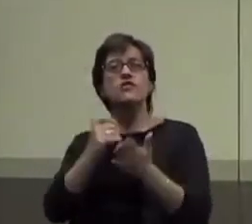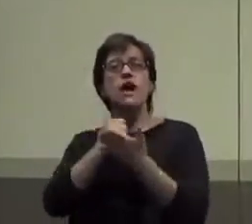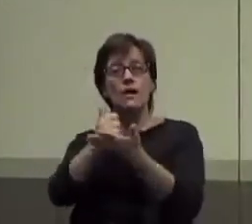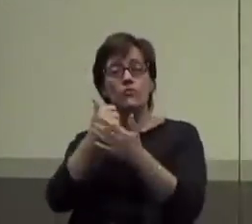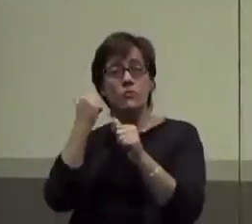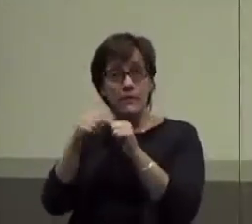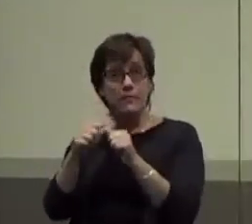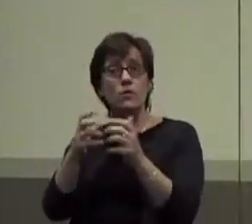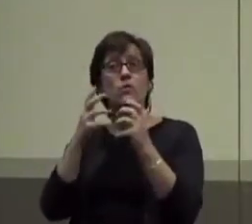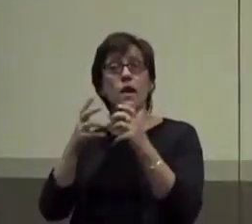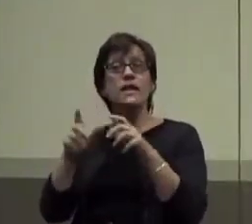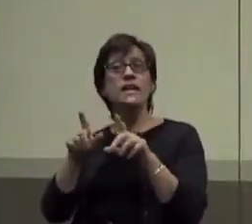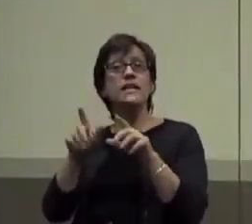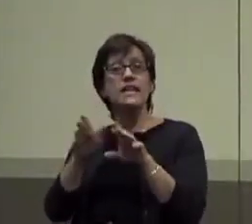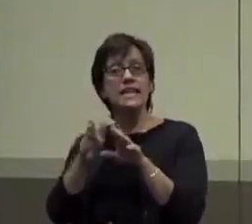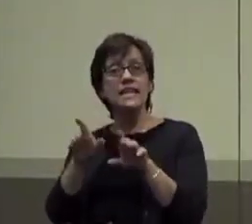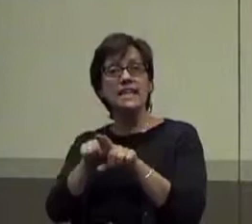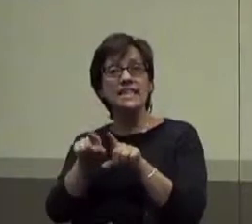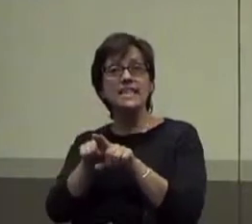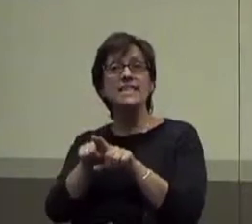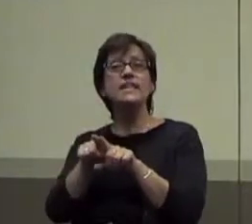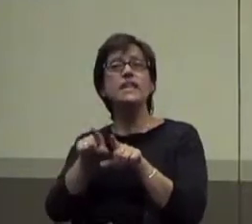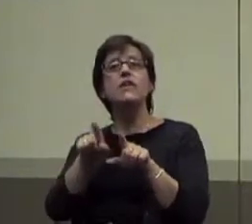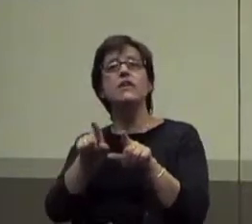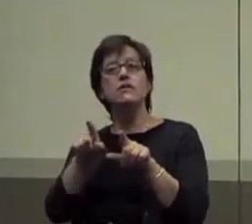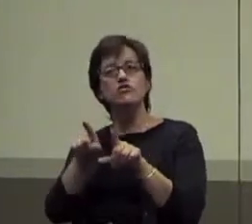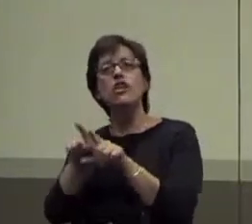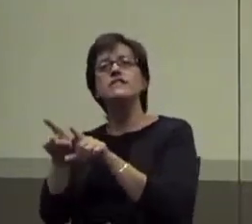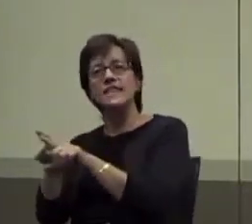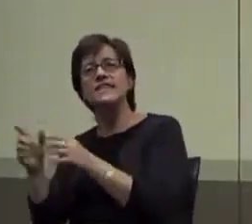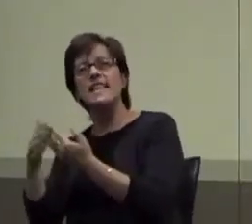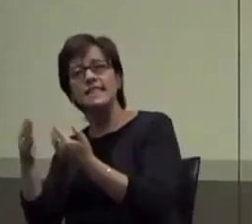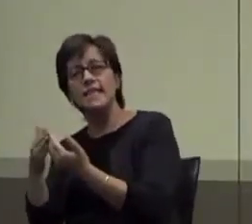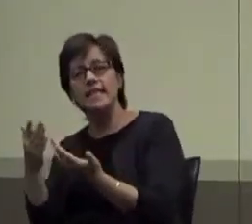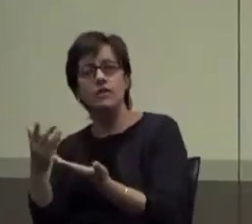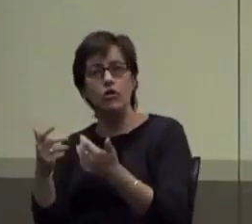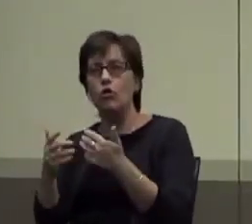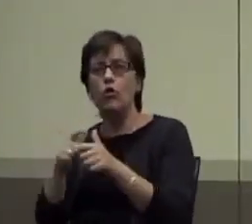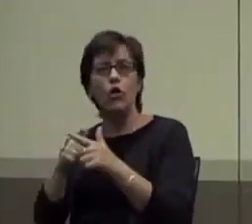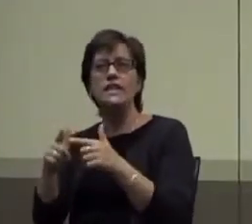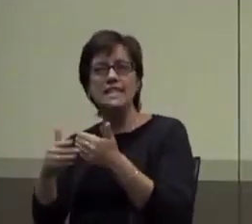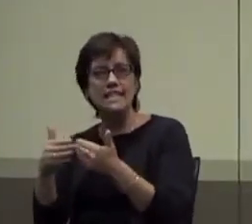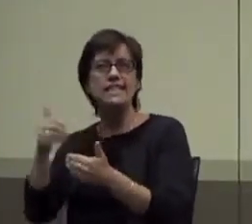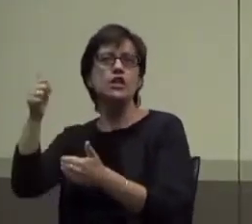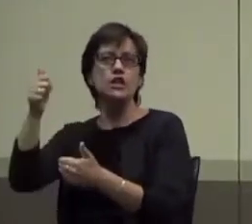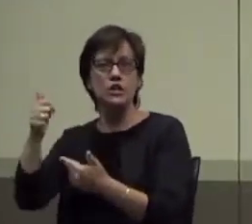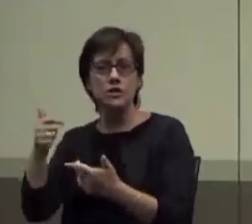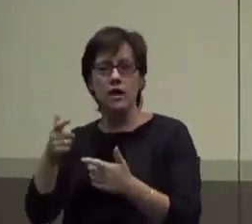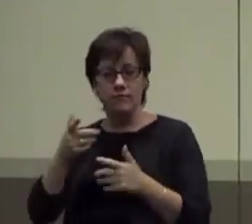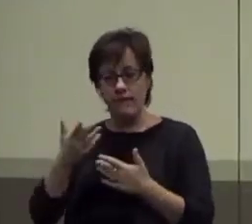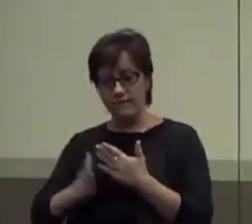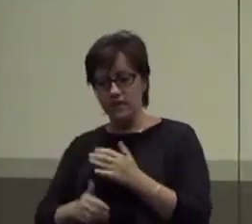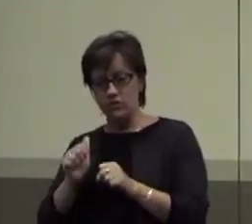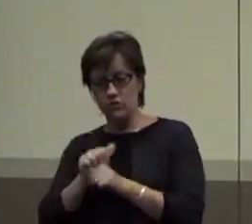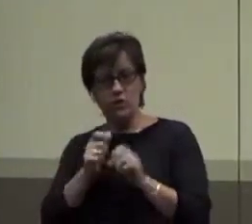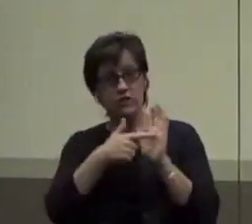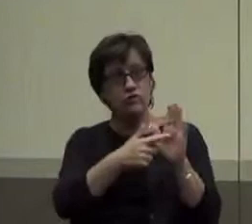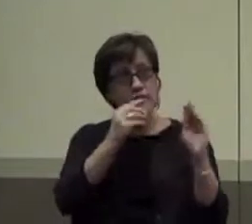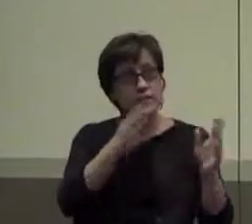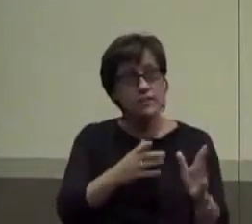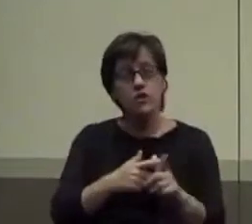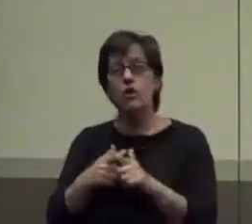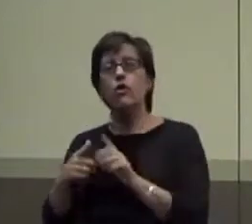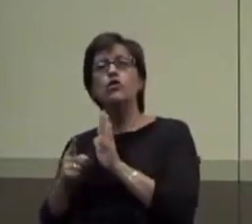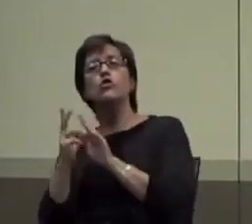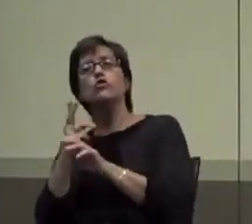want it to be as easy or easier than that problem behavior. And so which one's easier? Do I have to complete my work and then show it to the teacher, or using